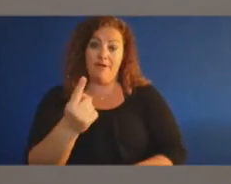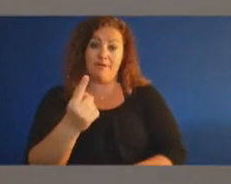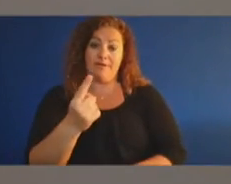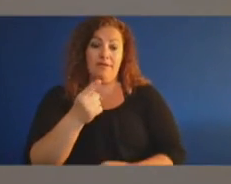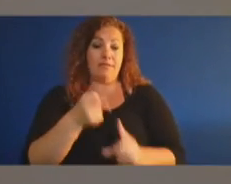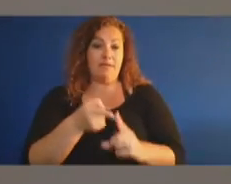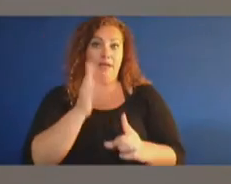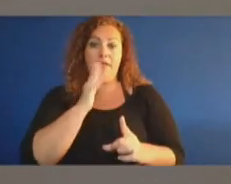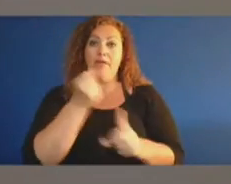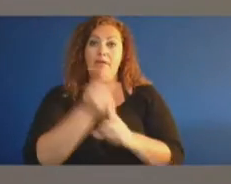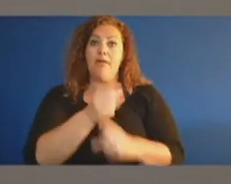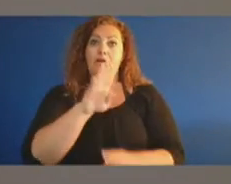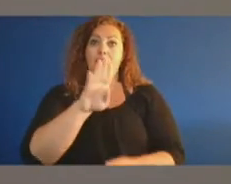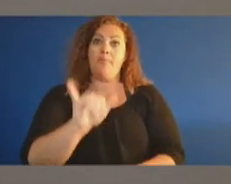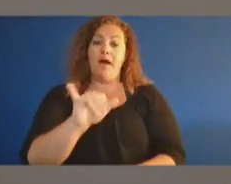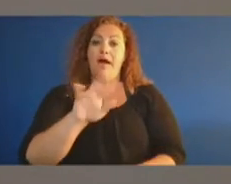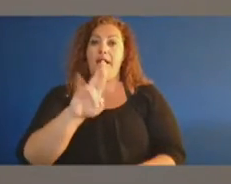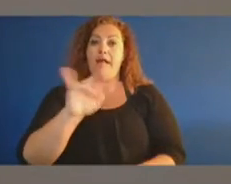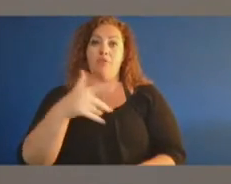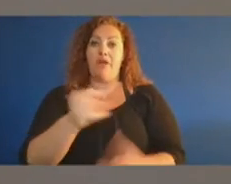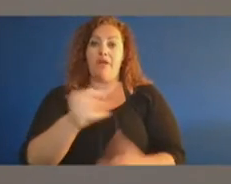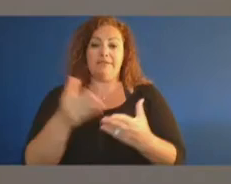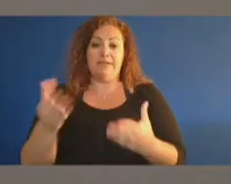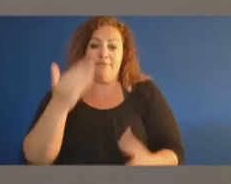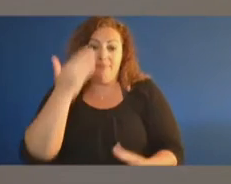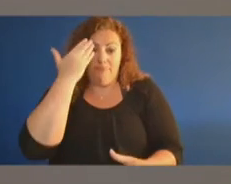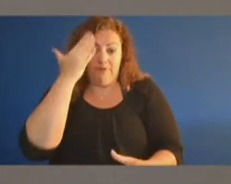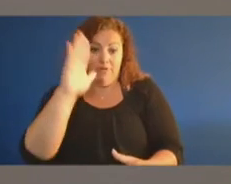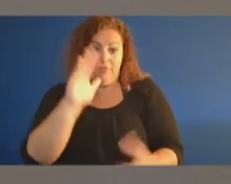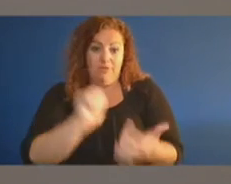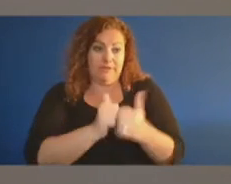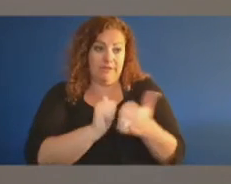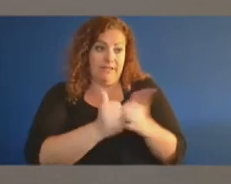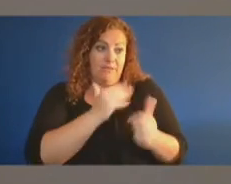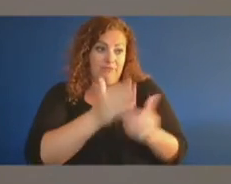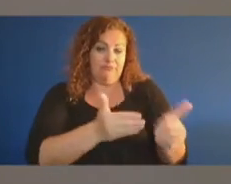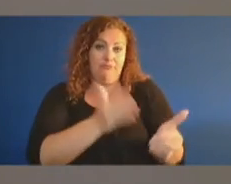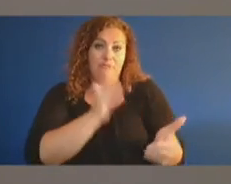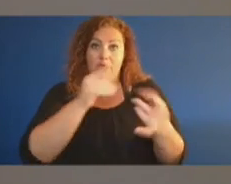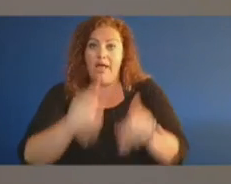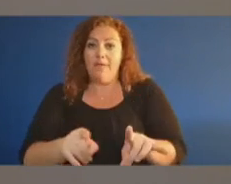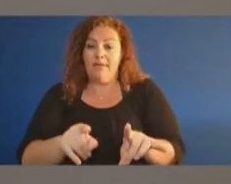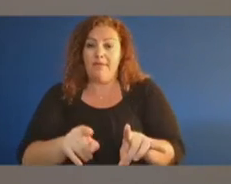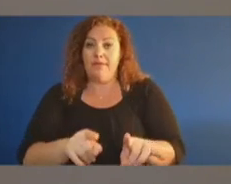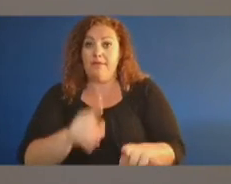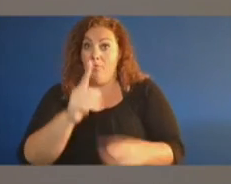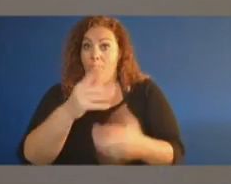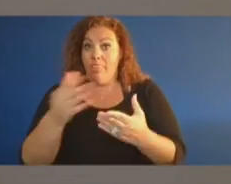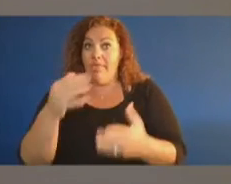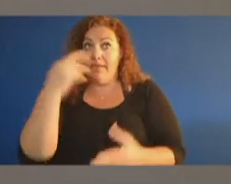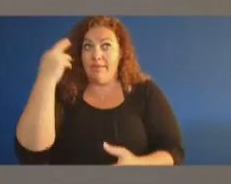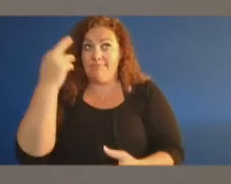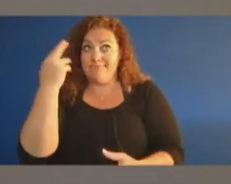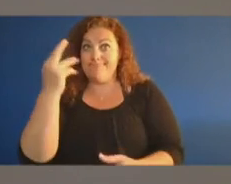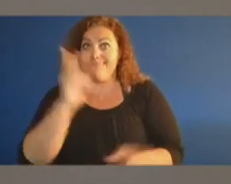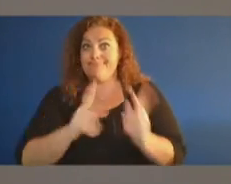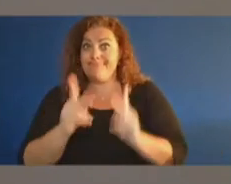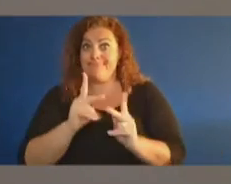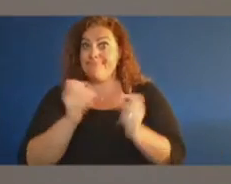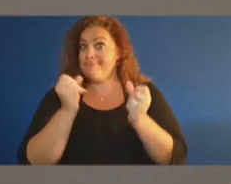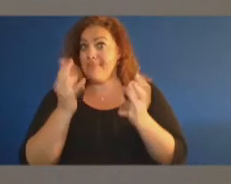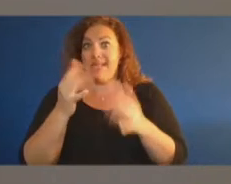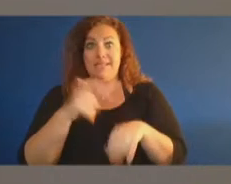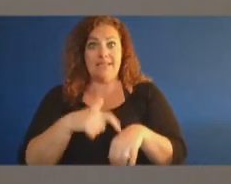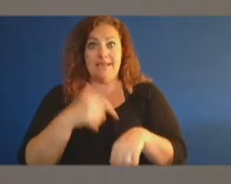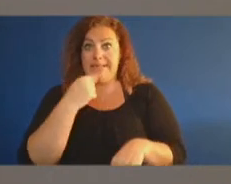byri stuff we don't know exactly how it's going to work is going to happen I think one thing that people are going to realize very quickly we've said it many times